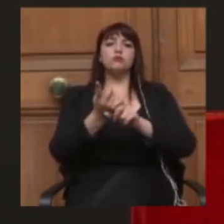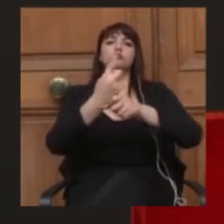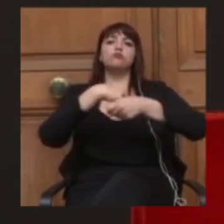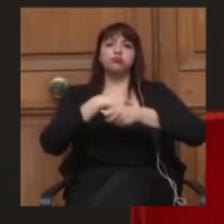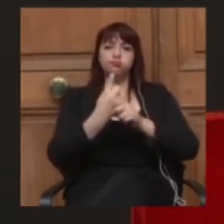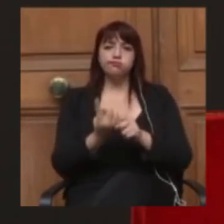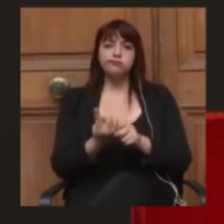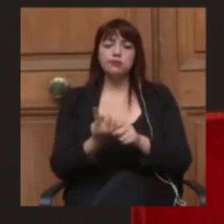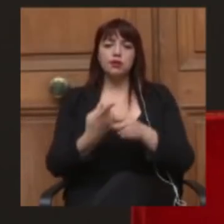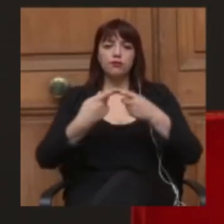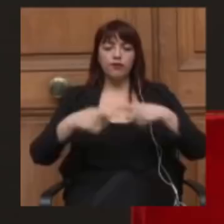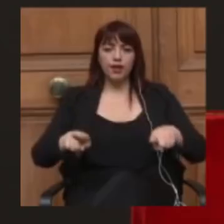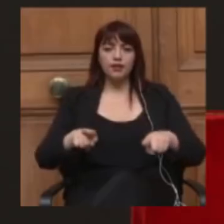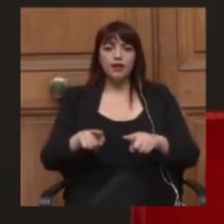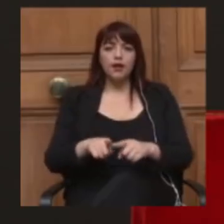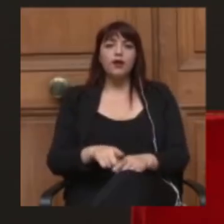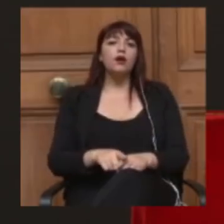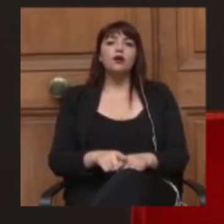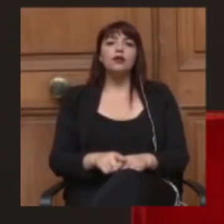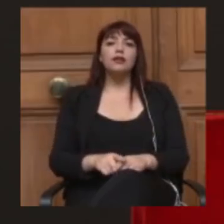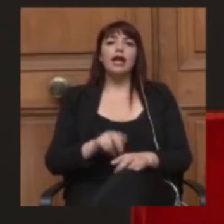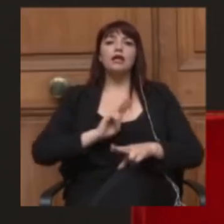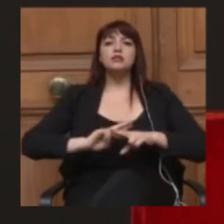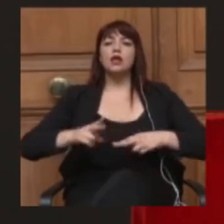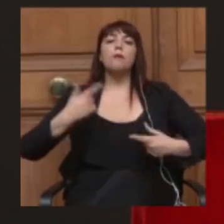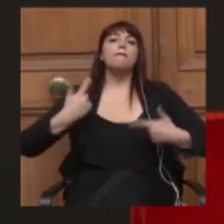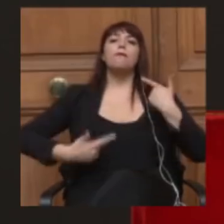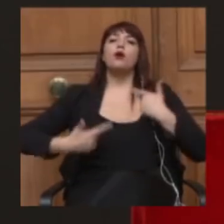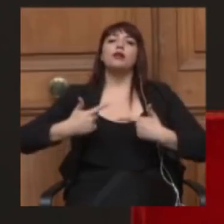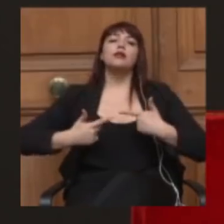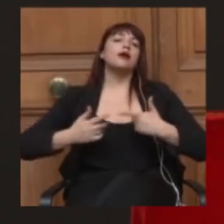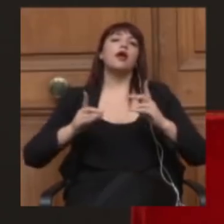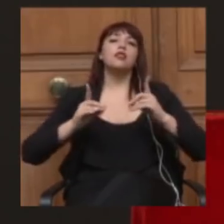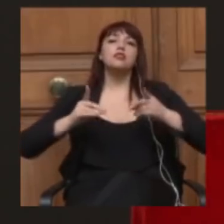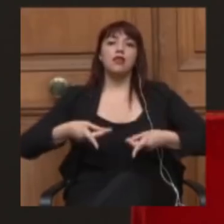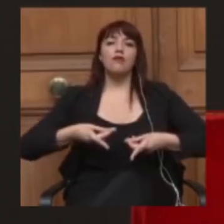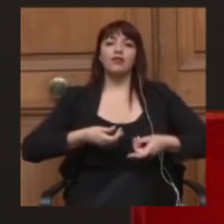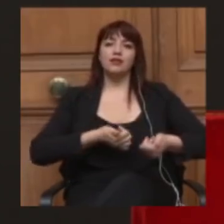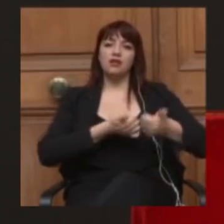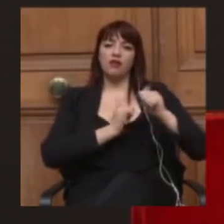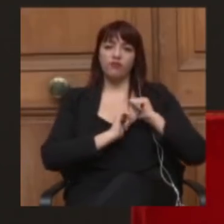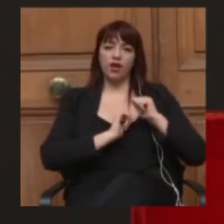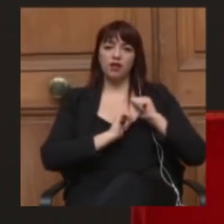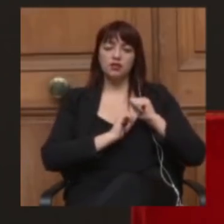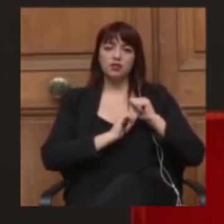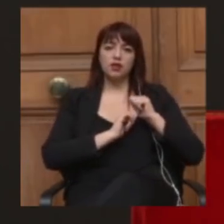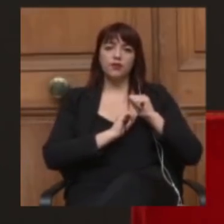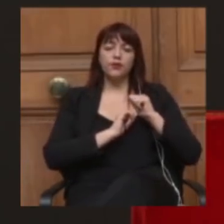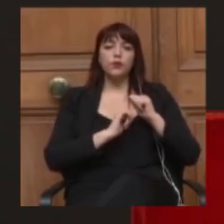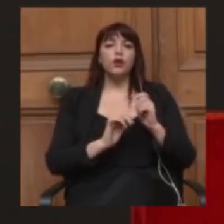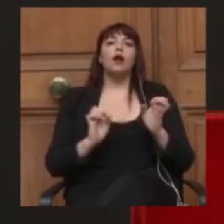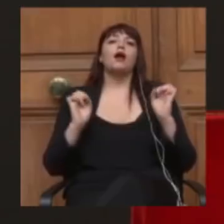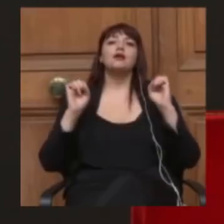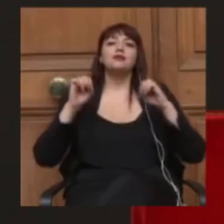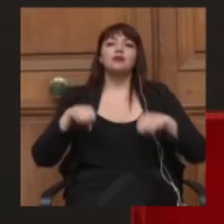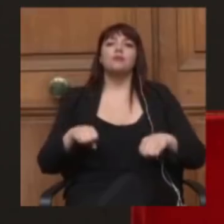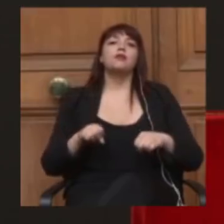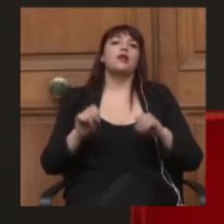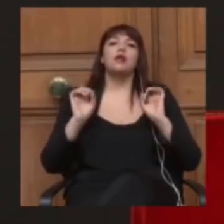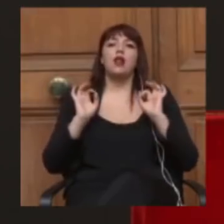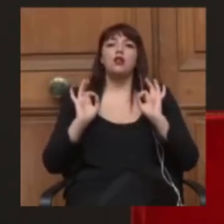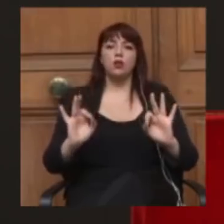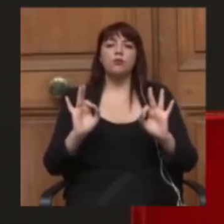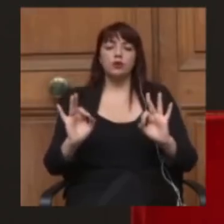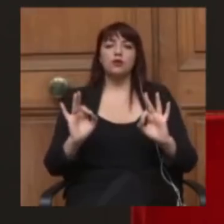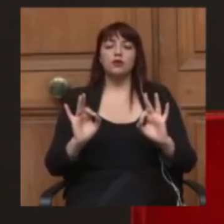that mode of politics must be challenged, the one that accepts the normalization of violence. To do so, we